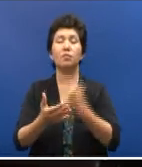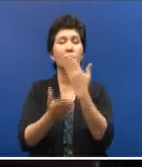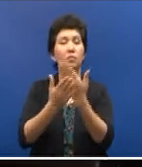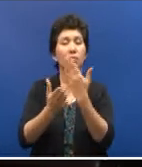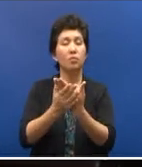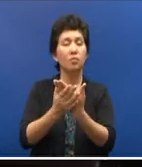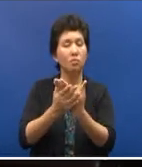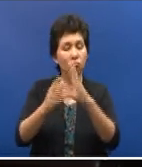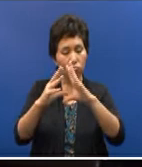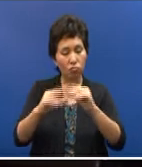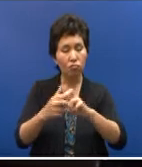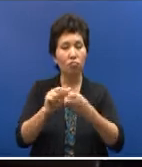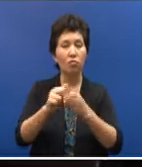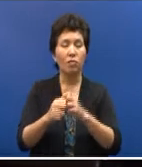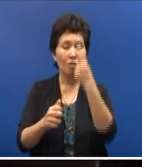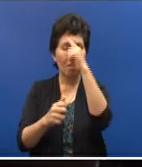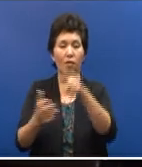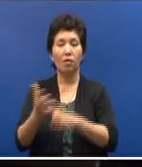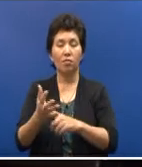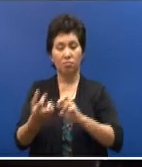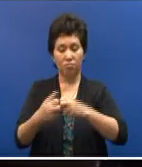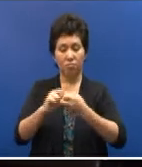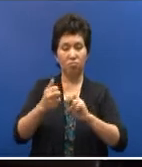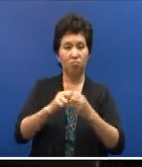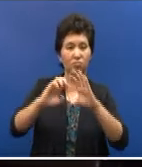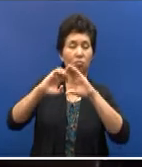good solution, okay, for this social conflict?